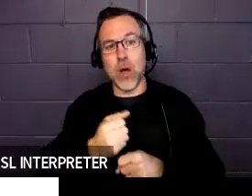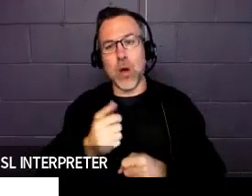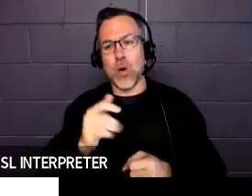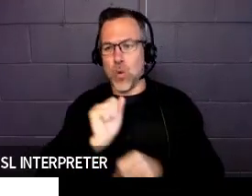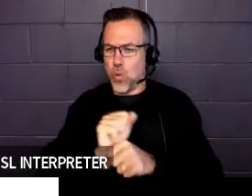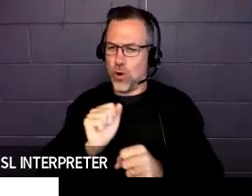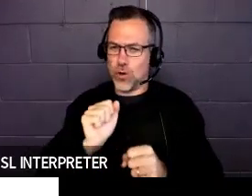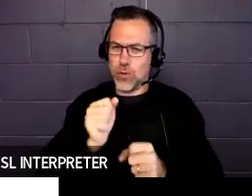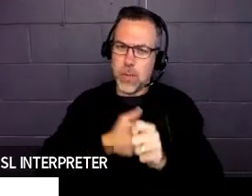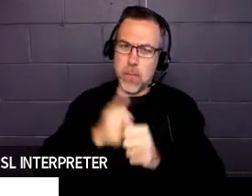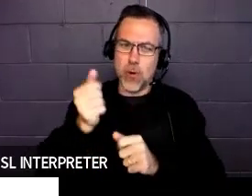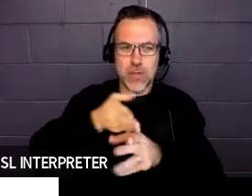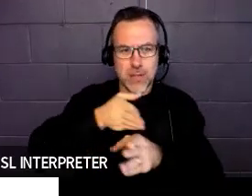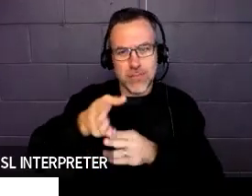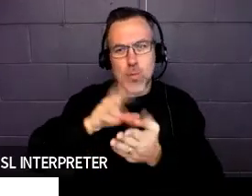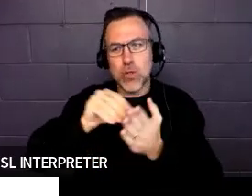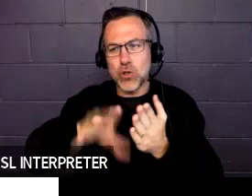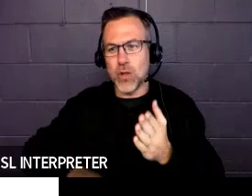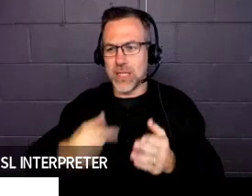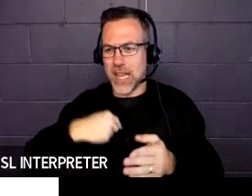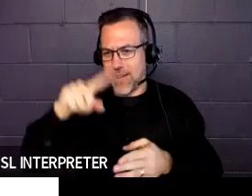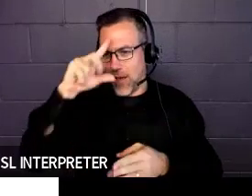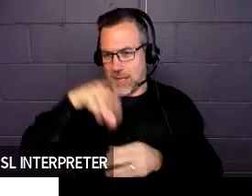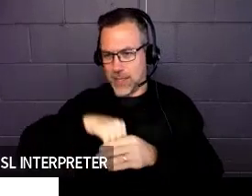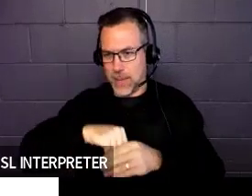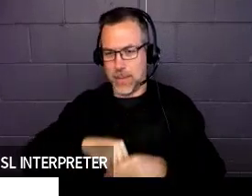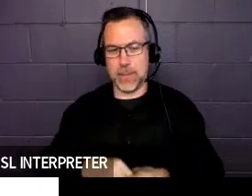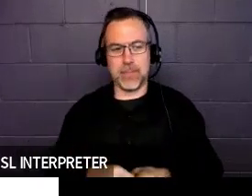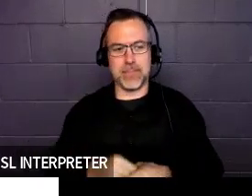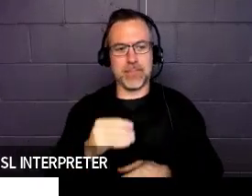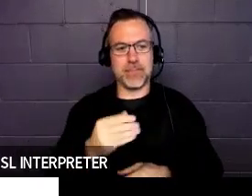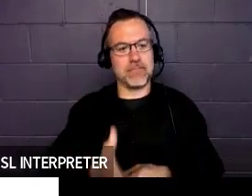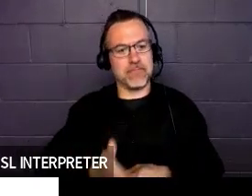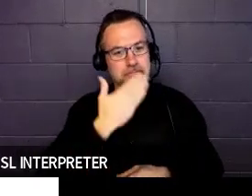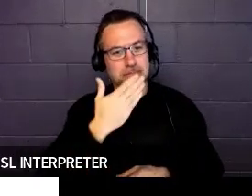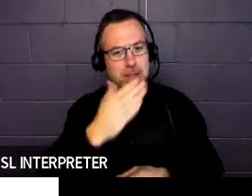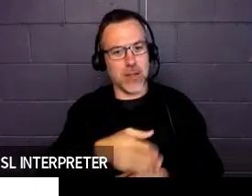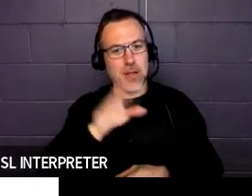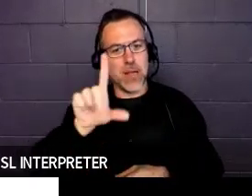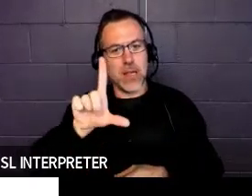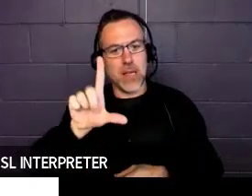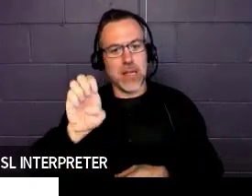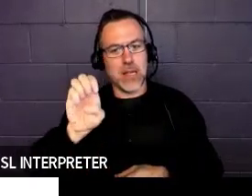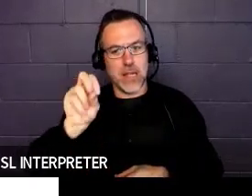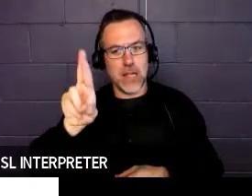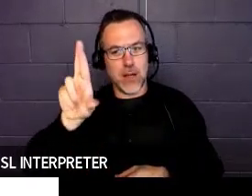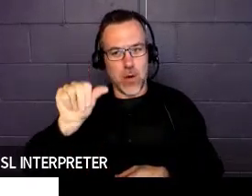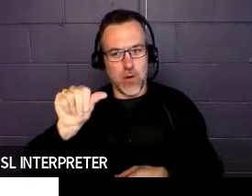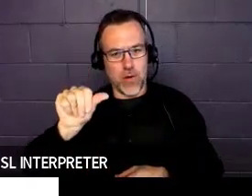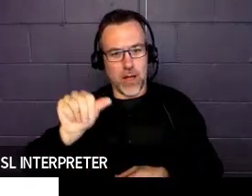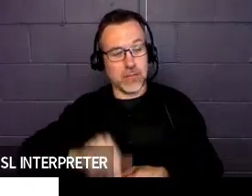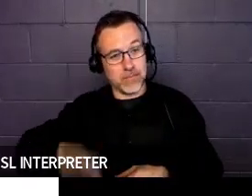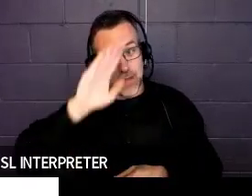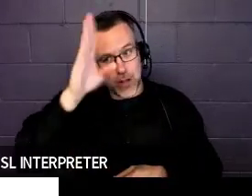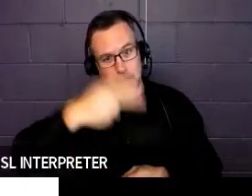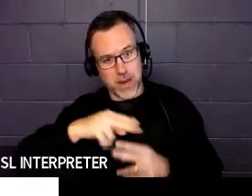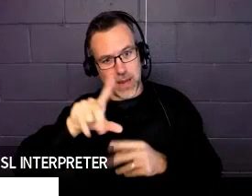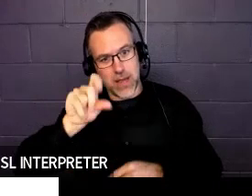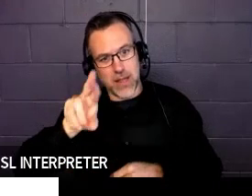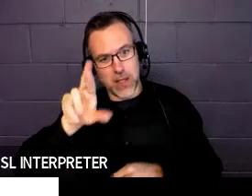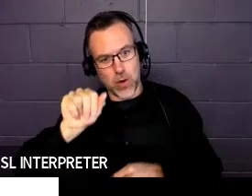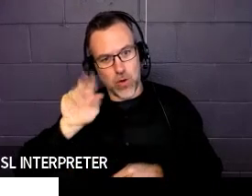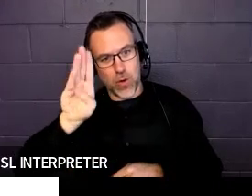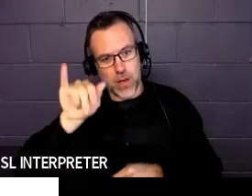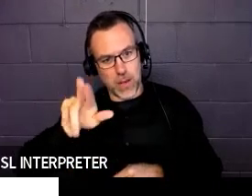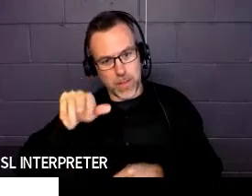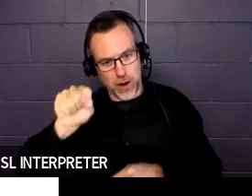Thanks so much for joining us today. And thank you. We have Leora. Hi, I'm Leora Byris. I was also